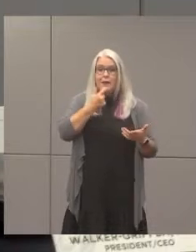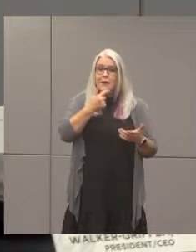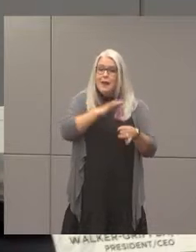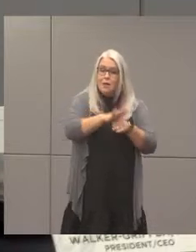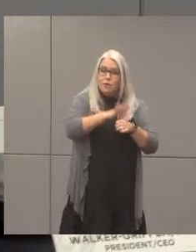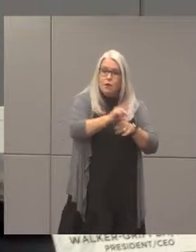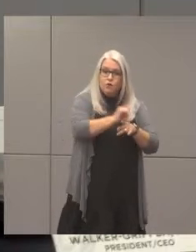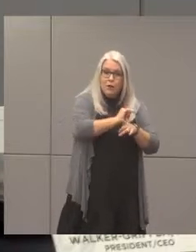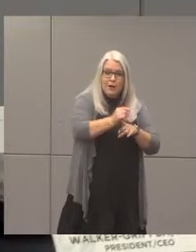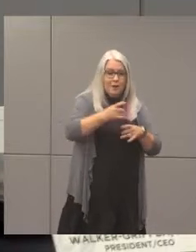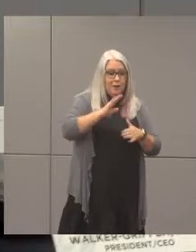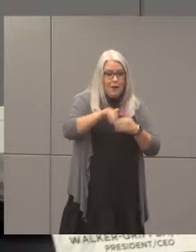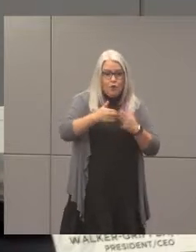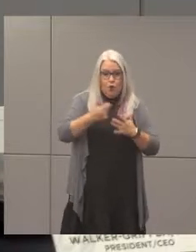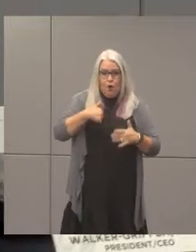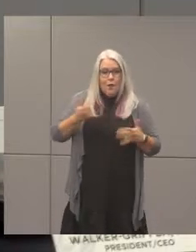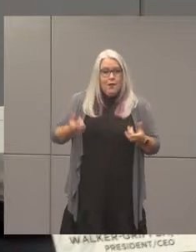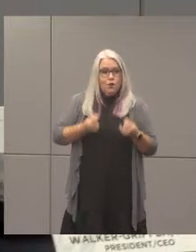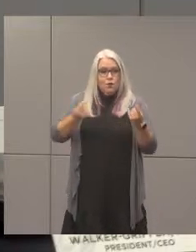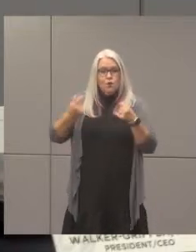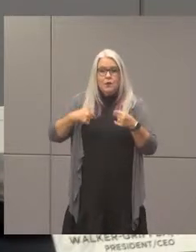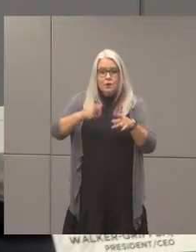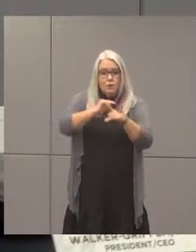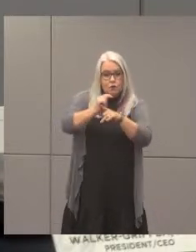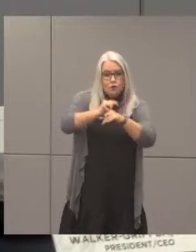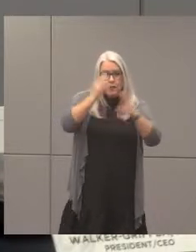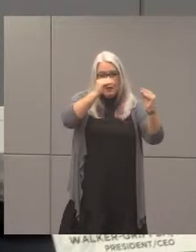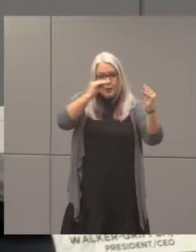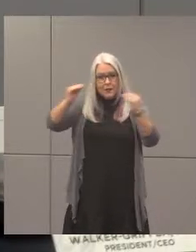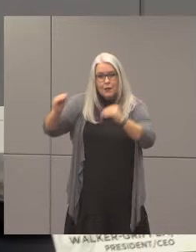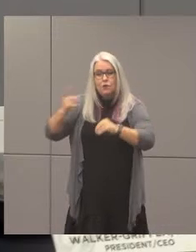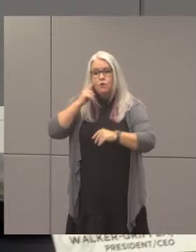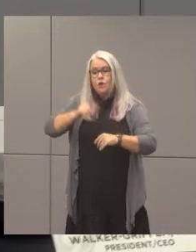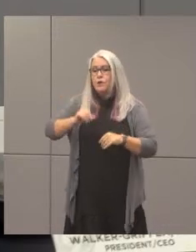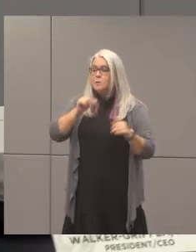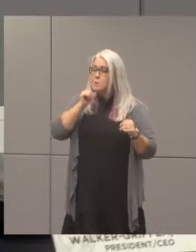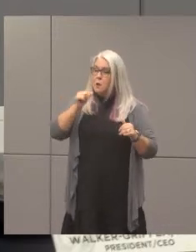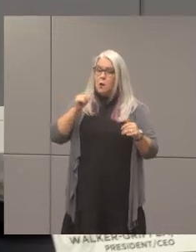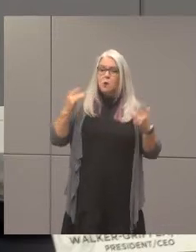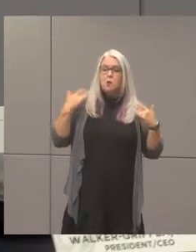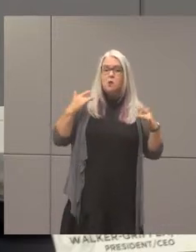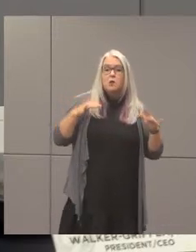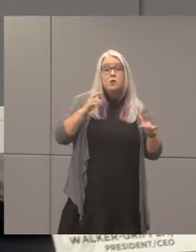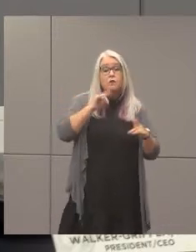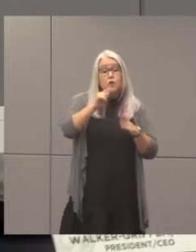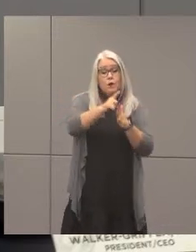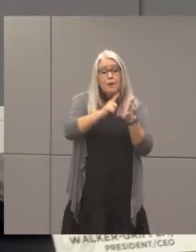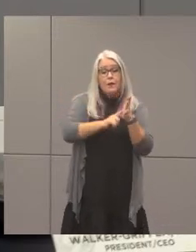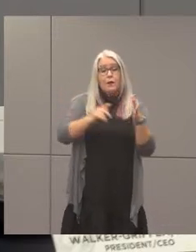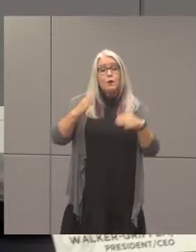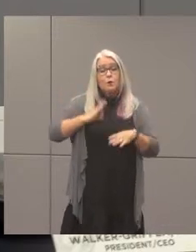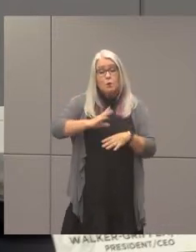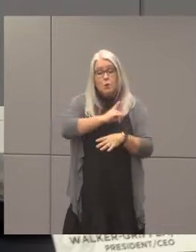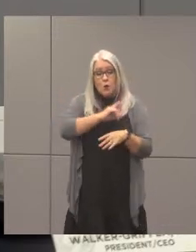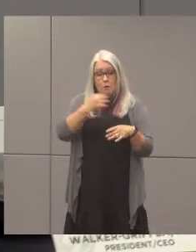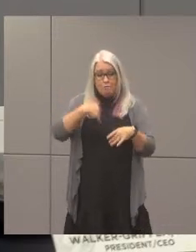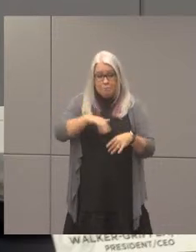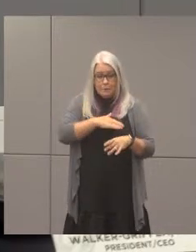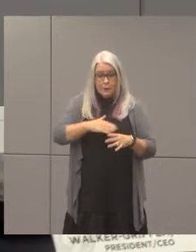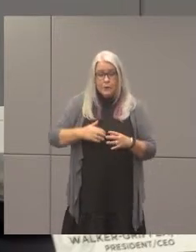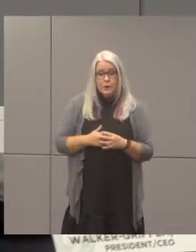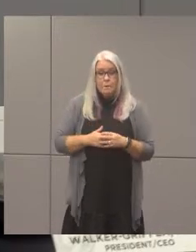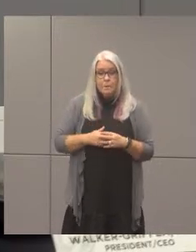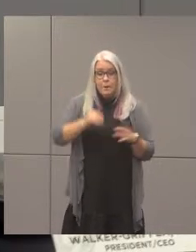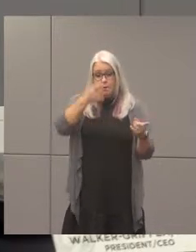I teach about John Thomas education law, which is a special brand of no-nonsense legal rules for board members. Based on the foregoing